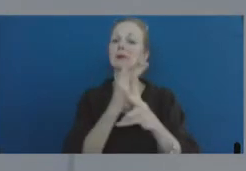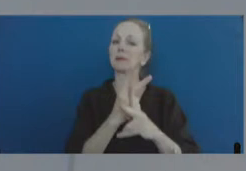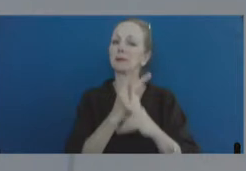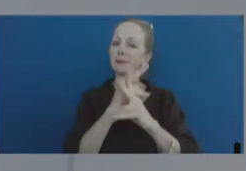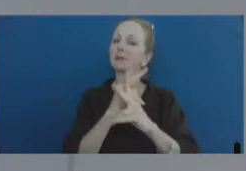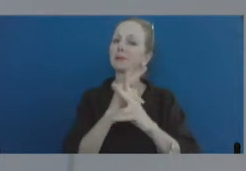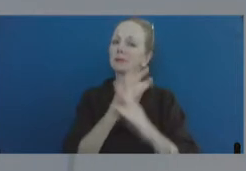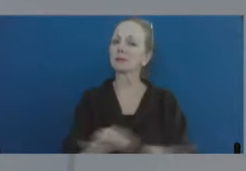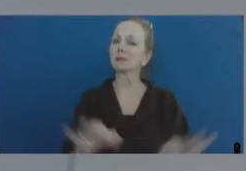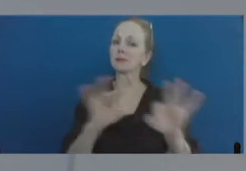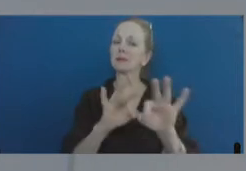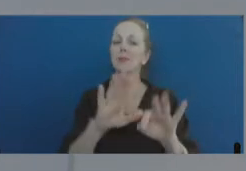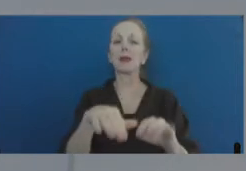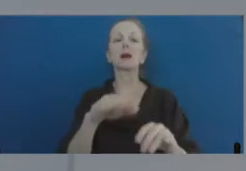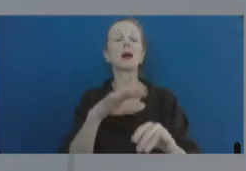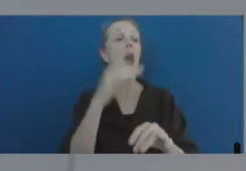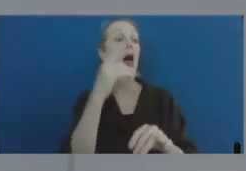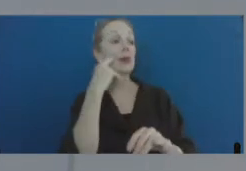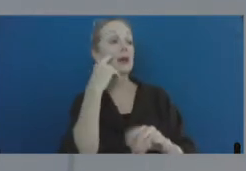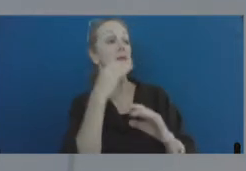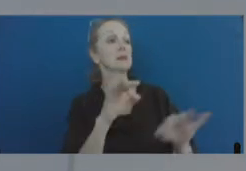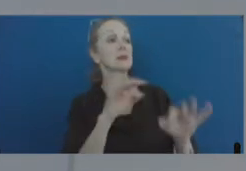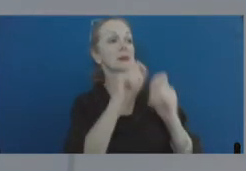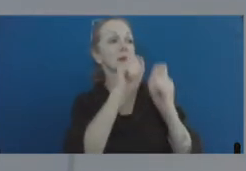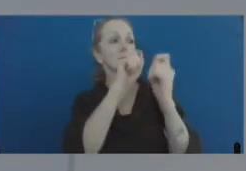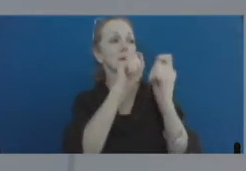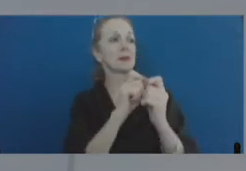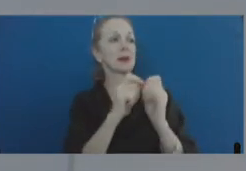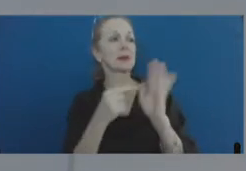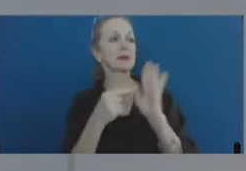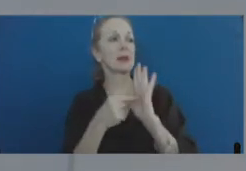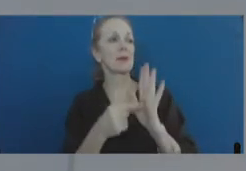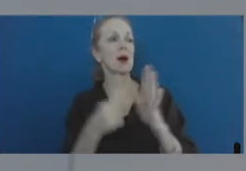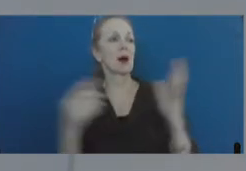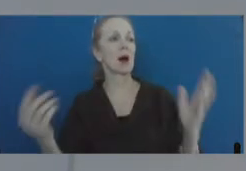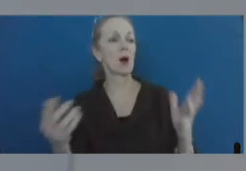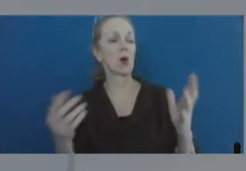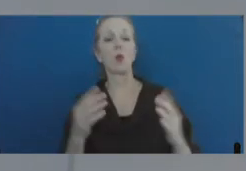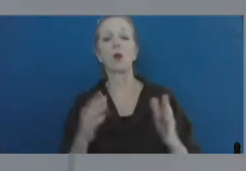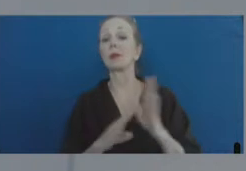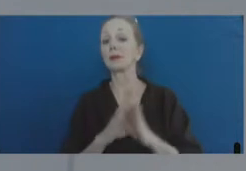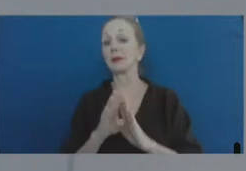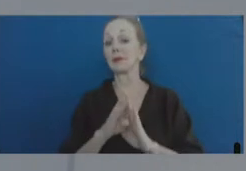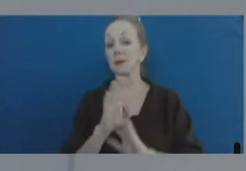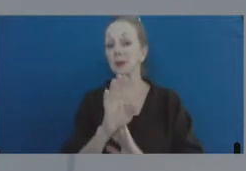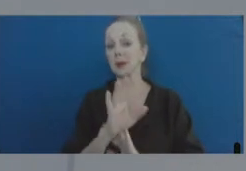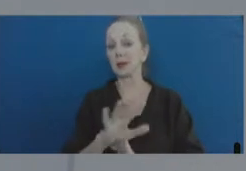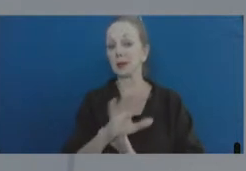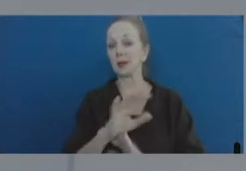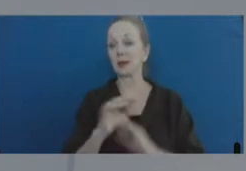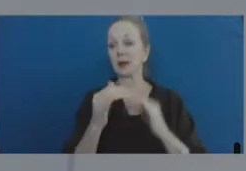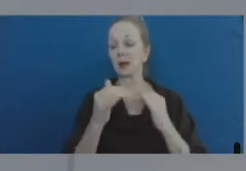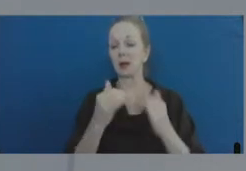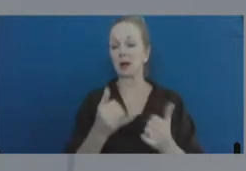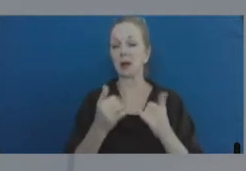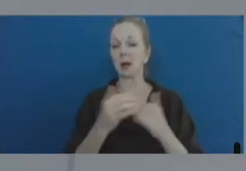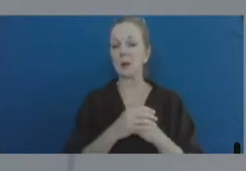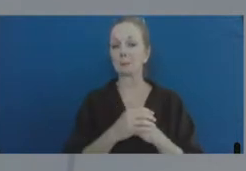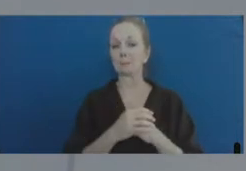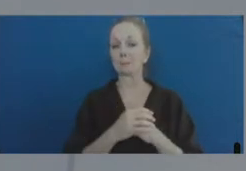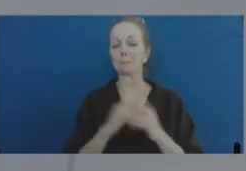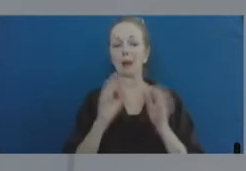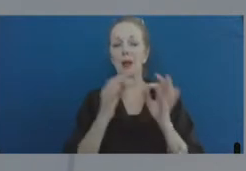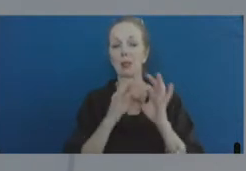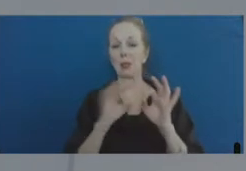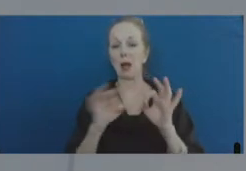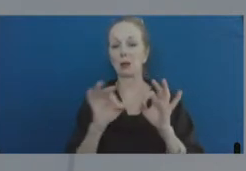help. Hey, here is an example what would be developed under current language that we